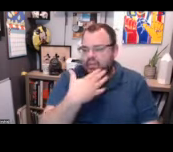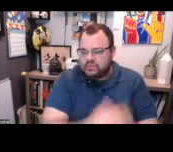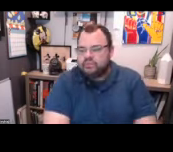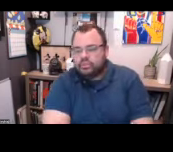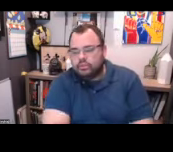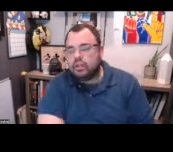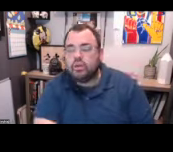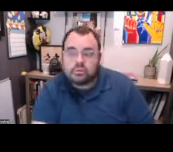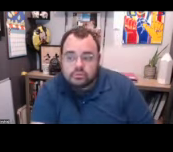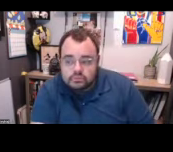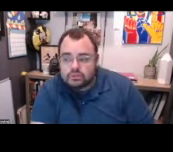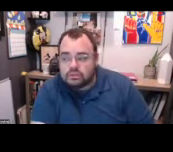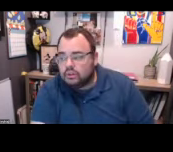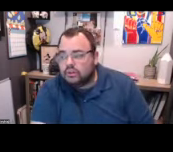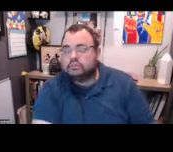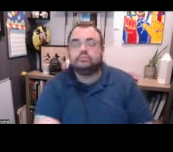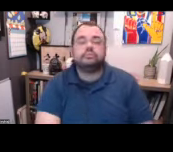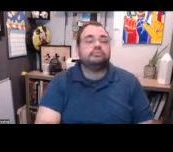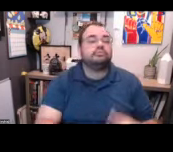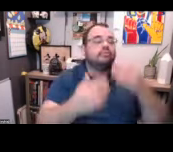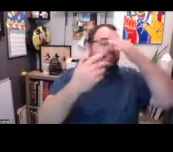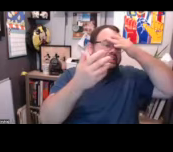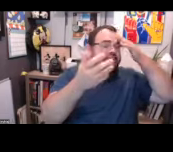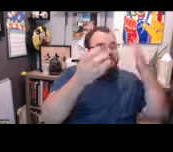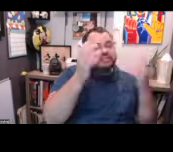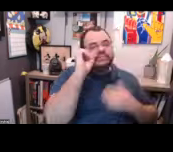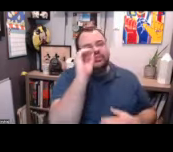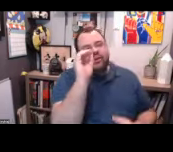11:20. Okay, thank you.